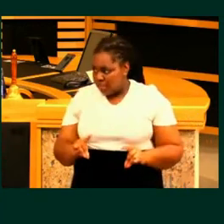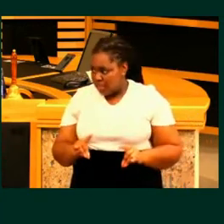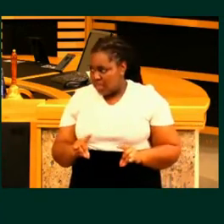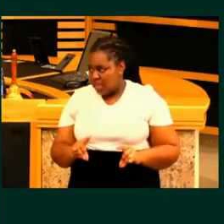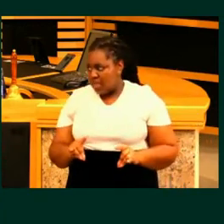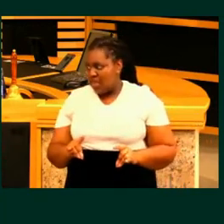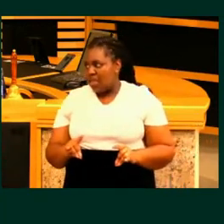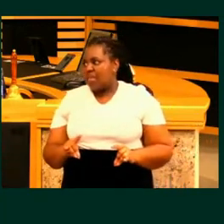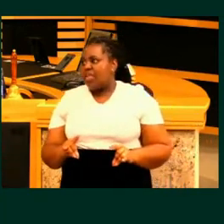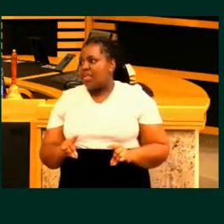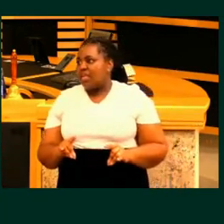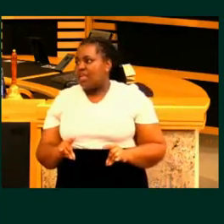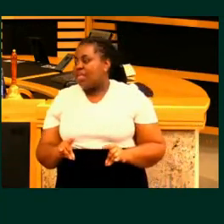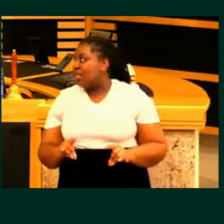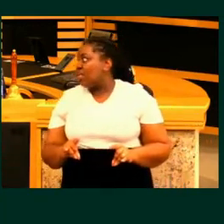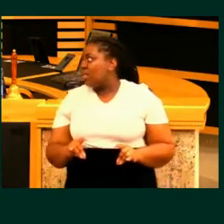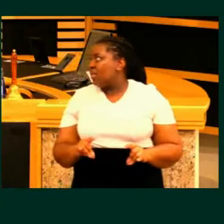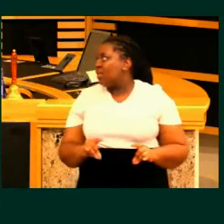and